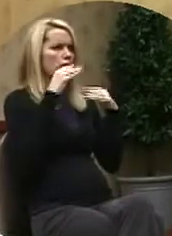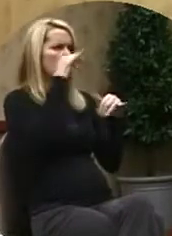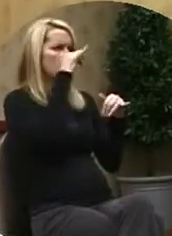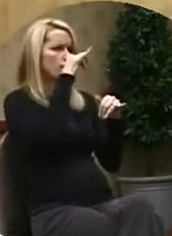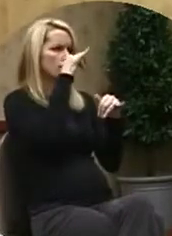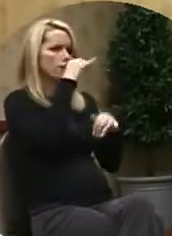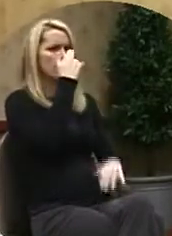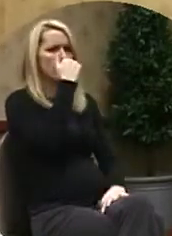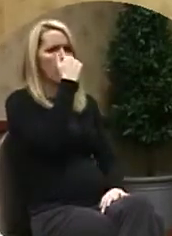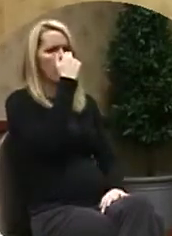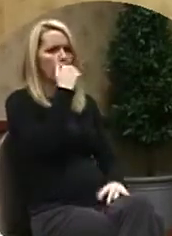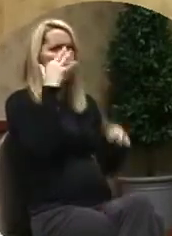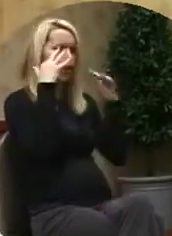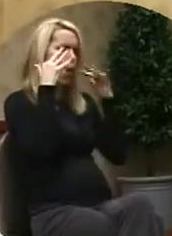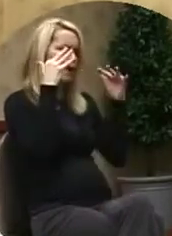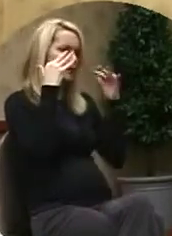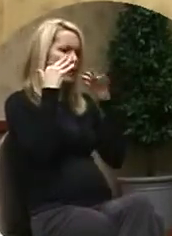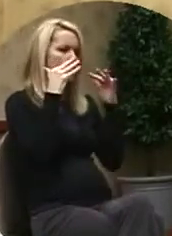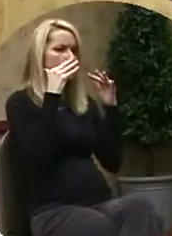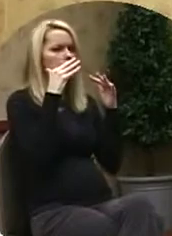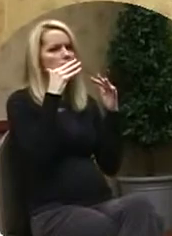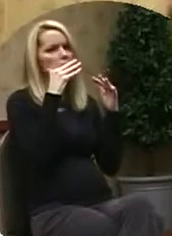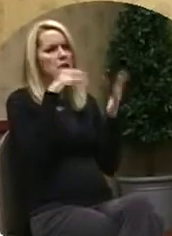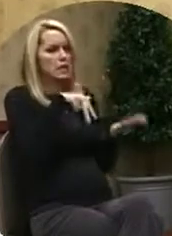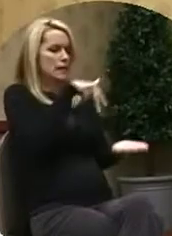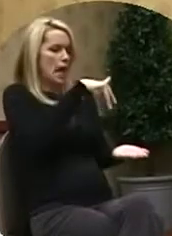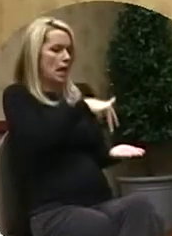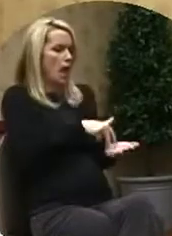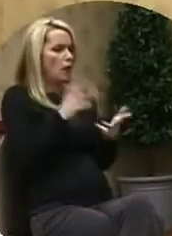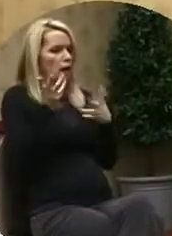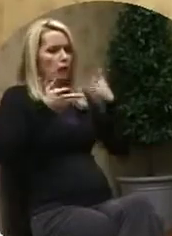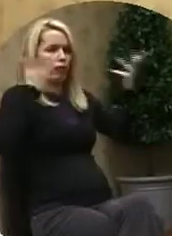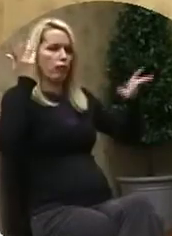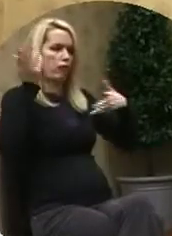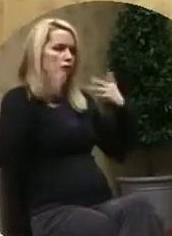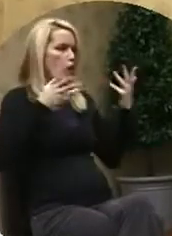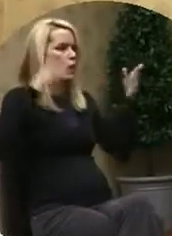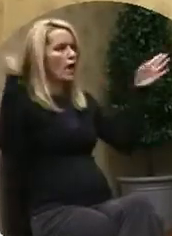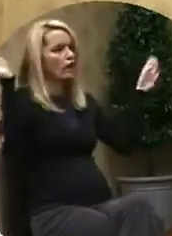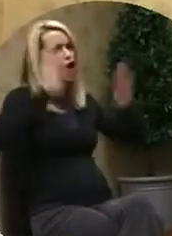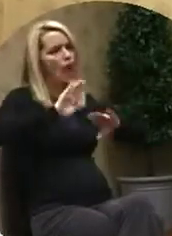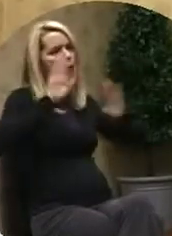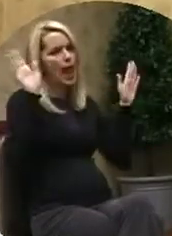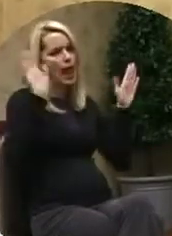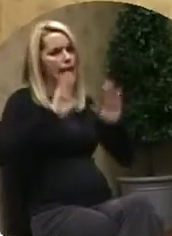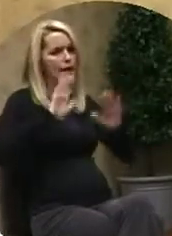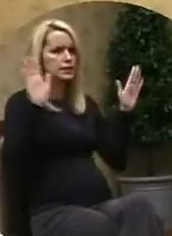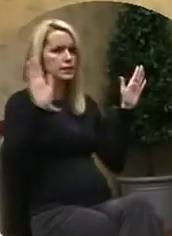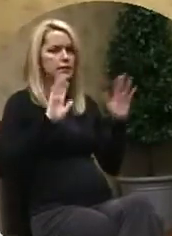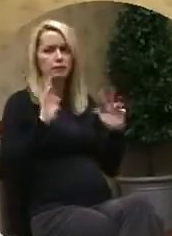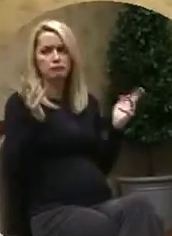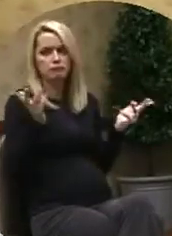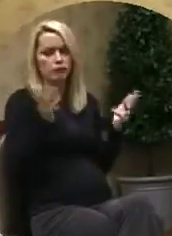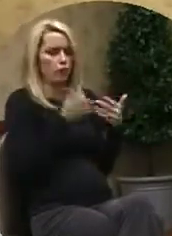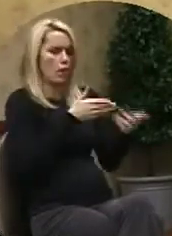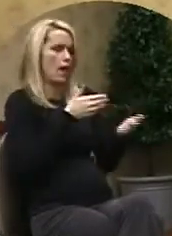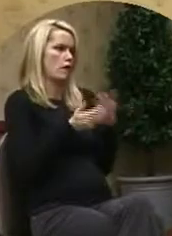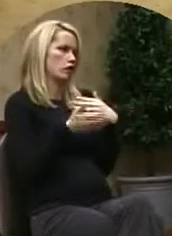noises, they stand up and do things like waving their hands around and whatever it